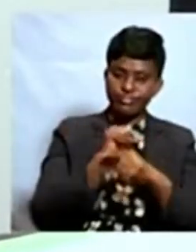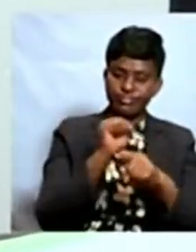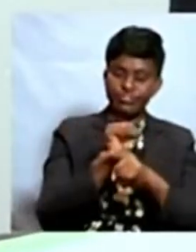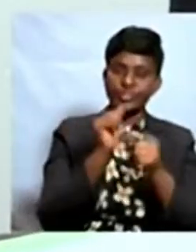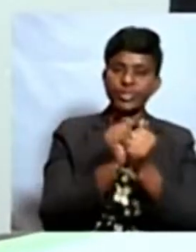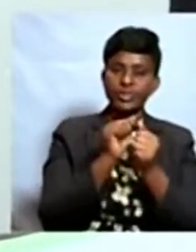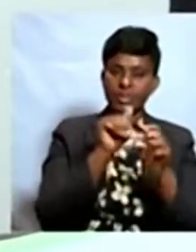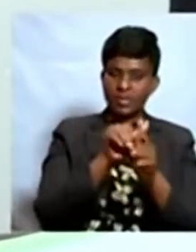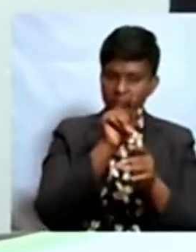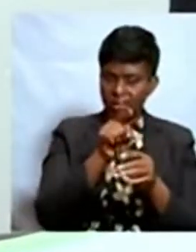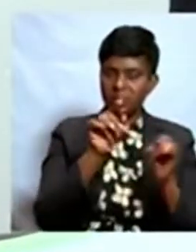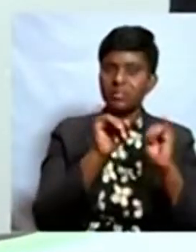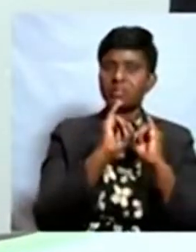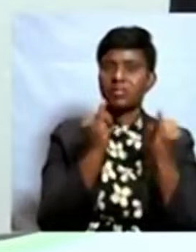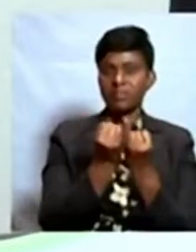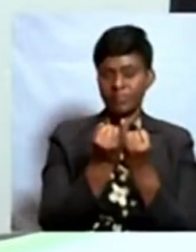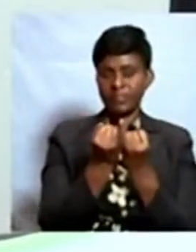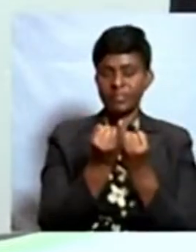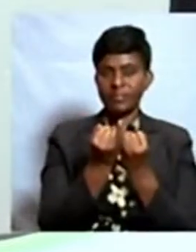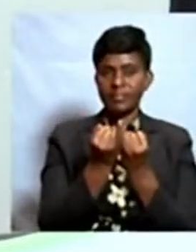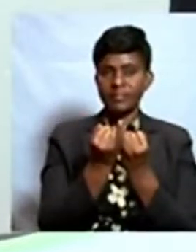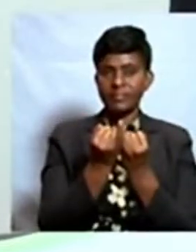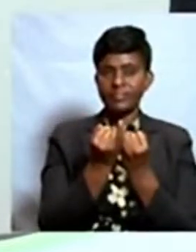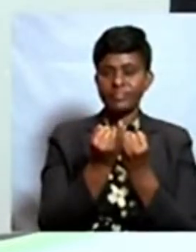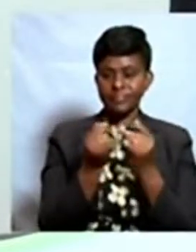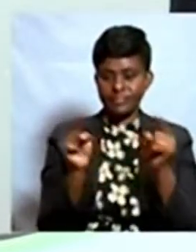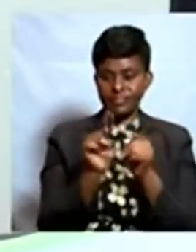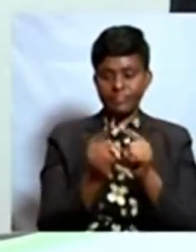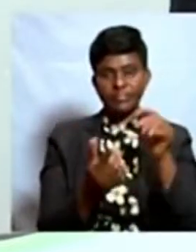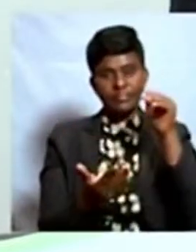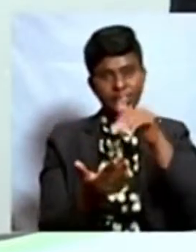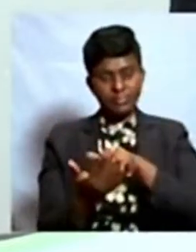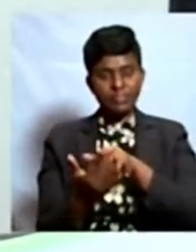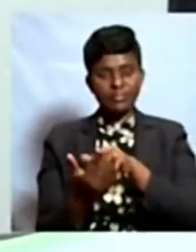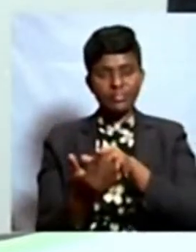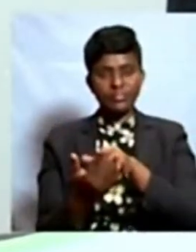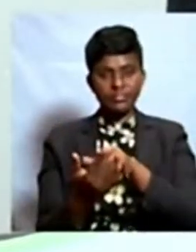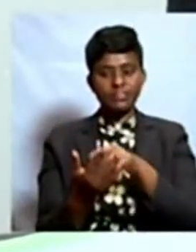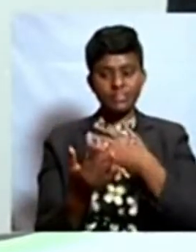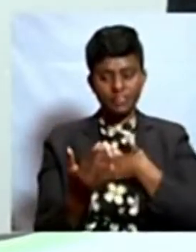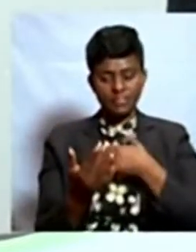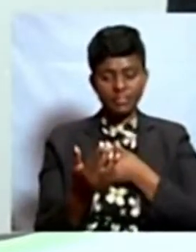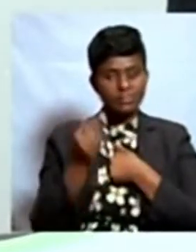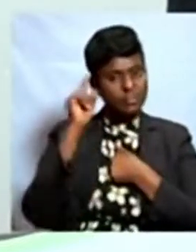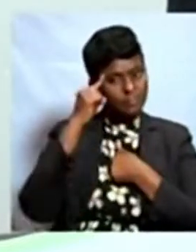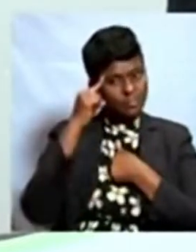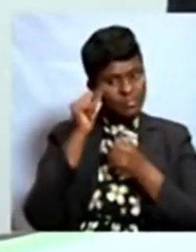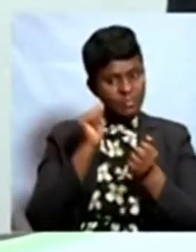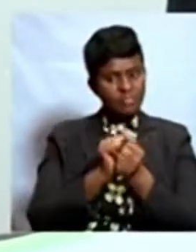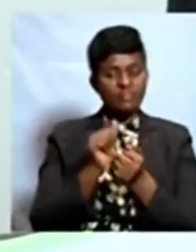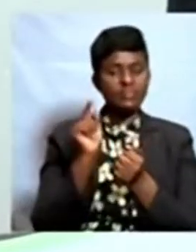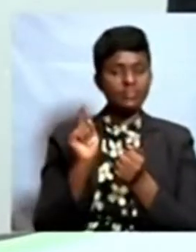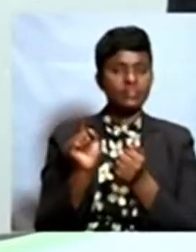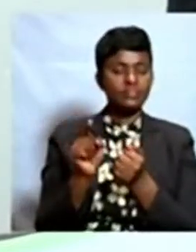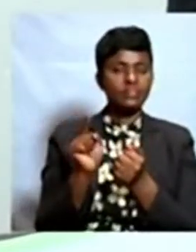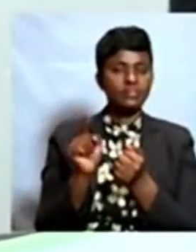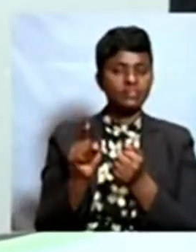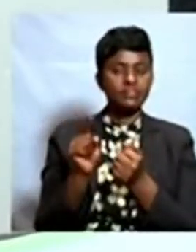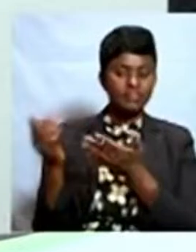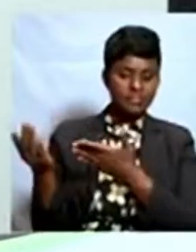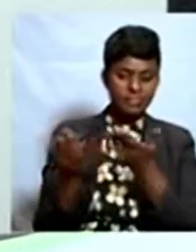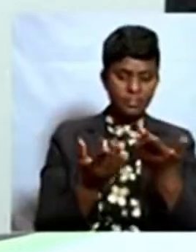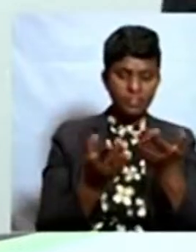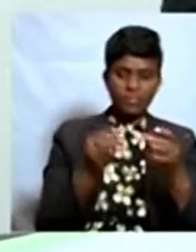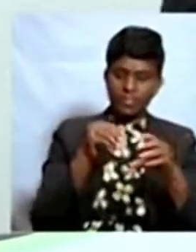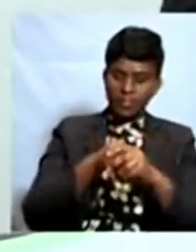the institution. And I think in terms of bringing them